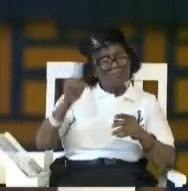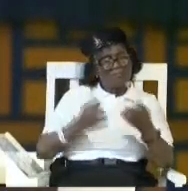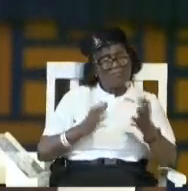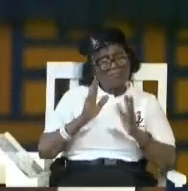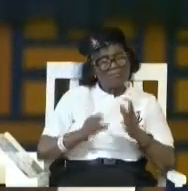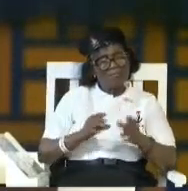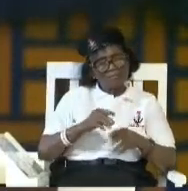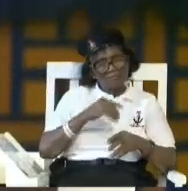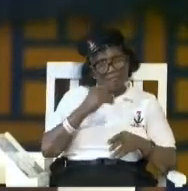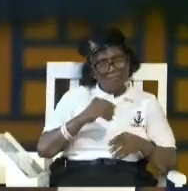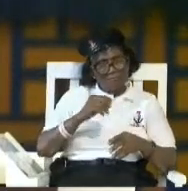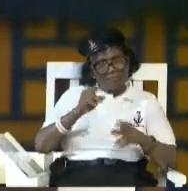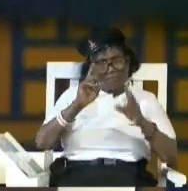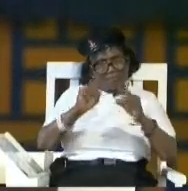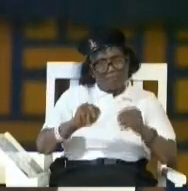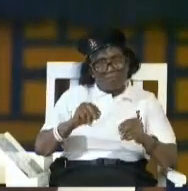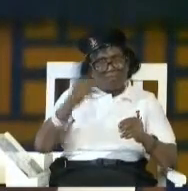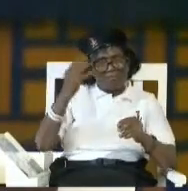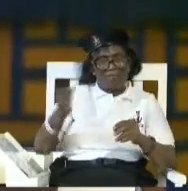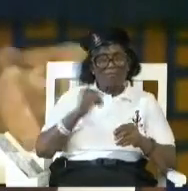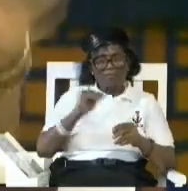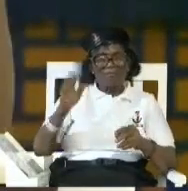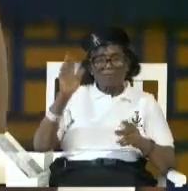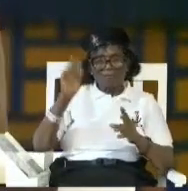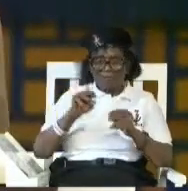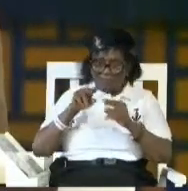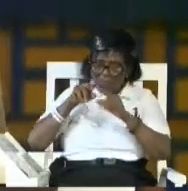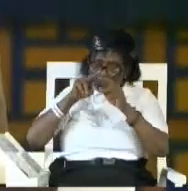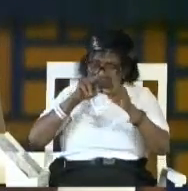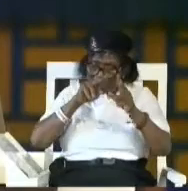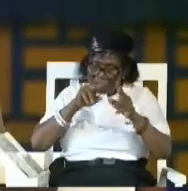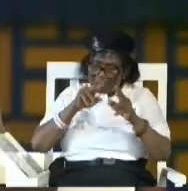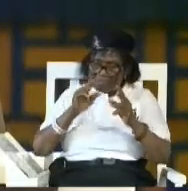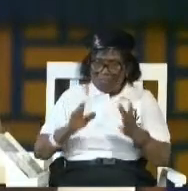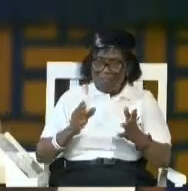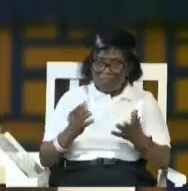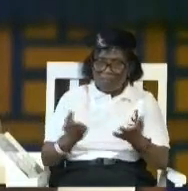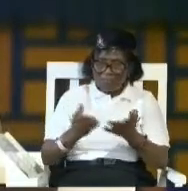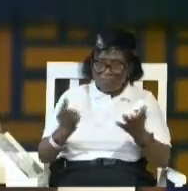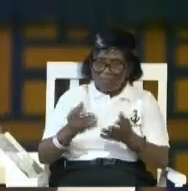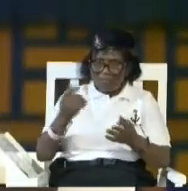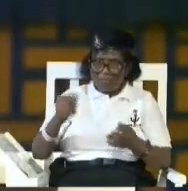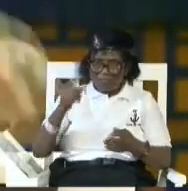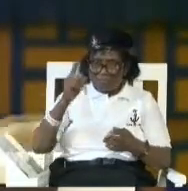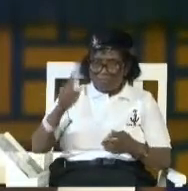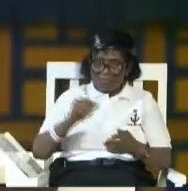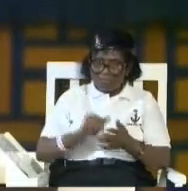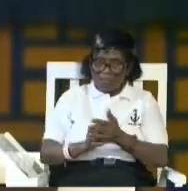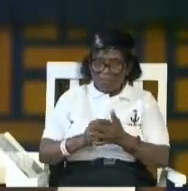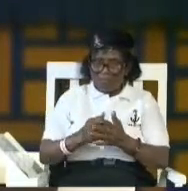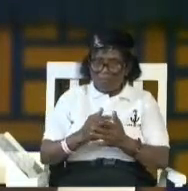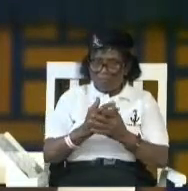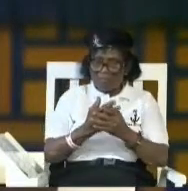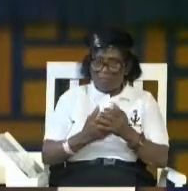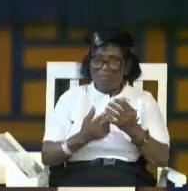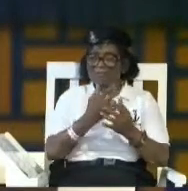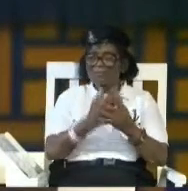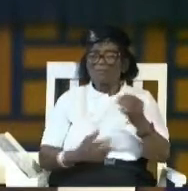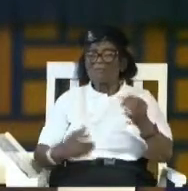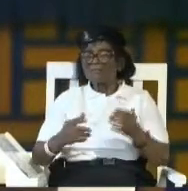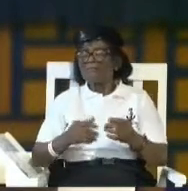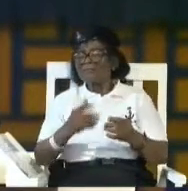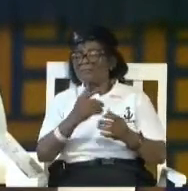there's no spy here. The one who's leaking your secret is in his prayer room."